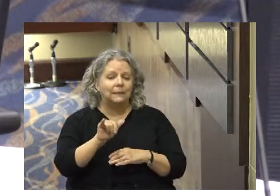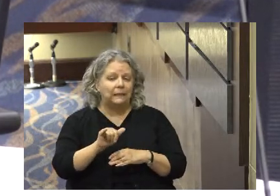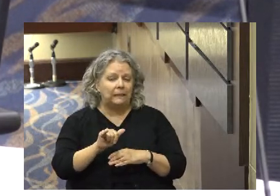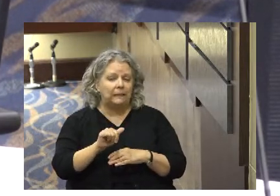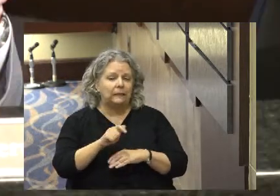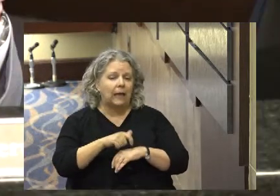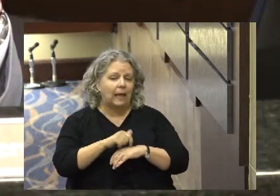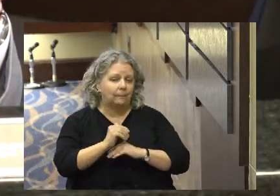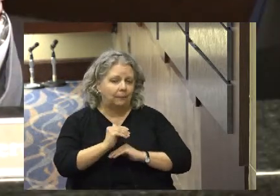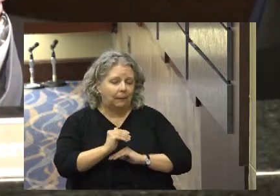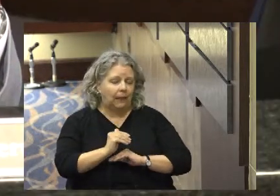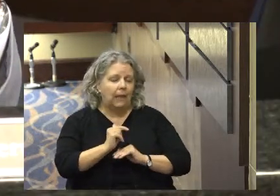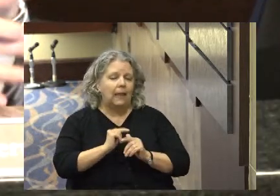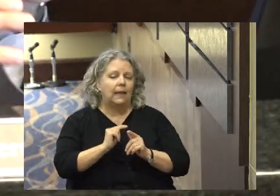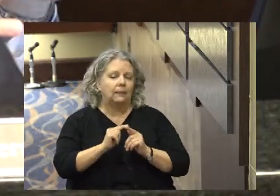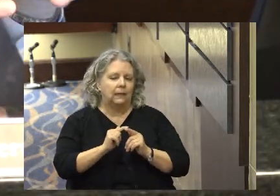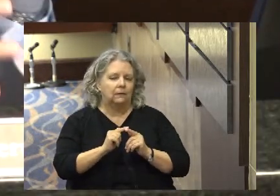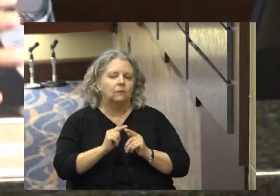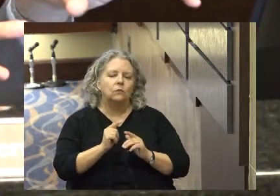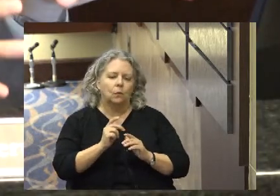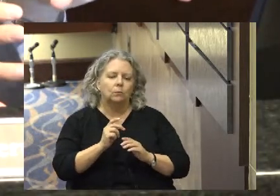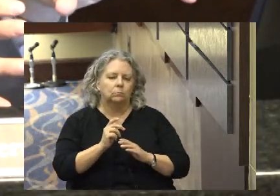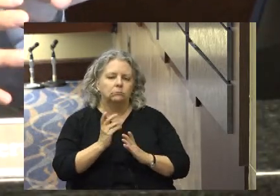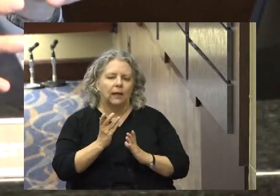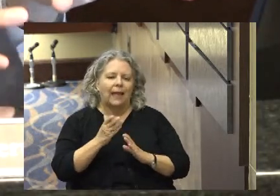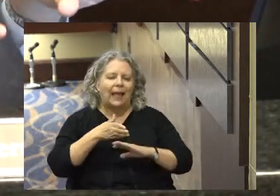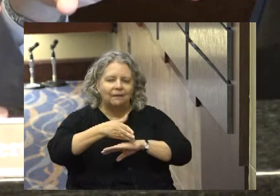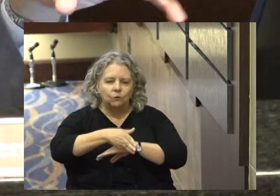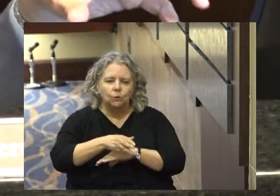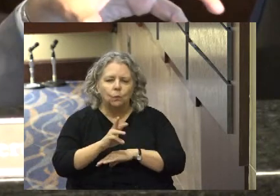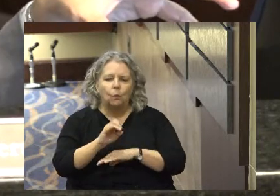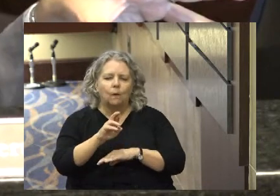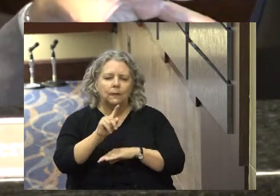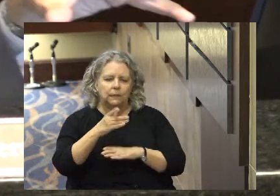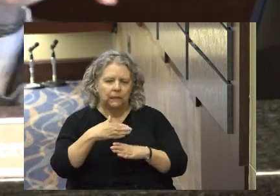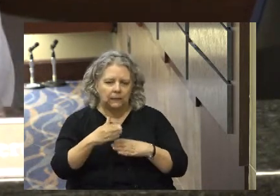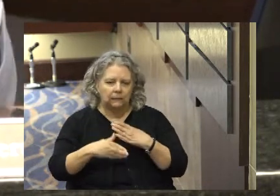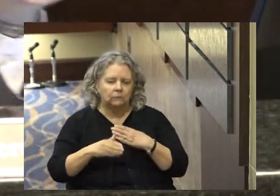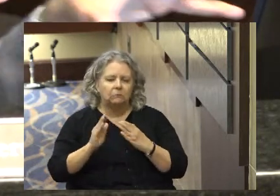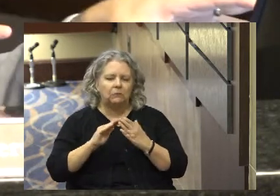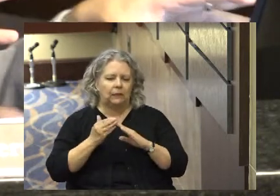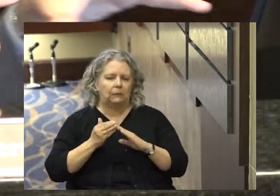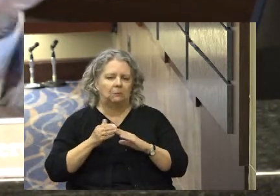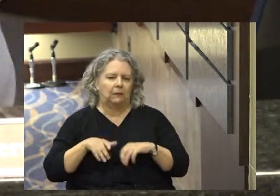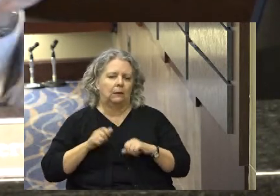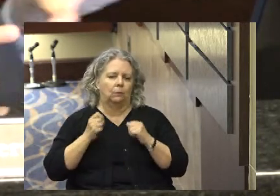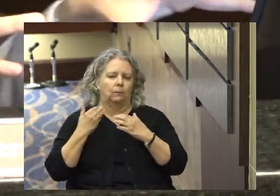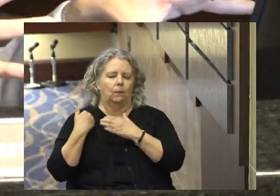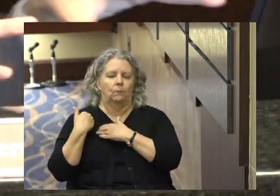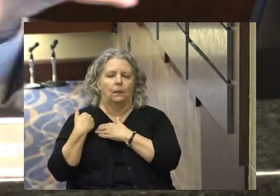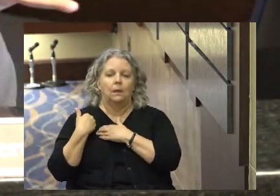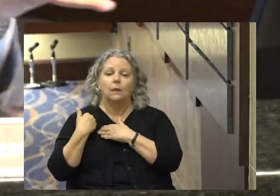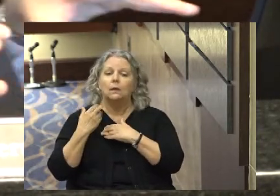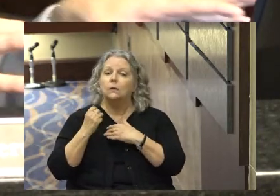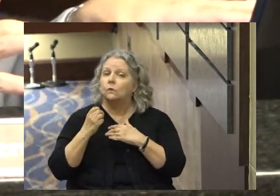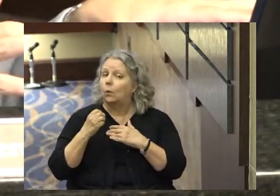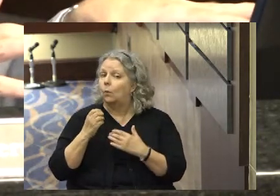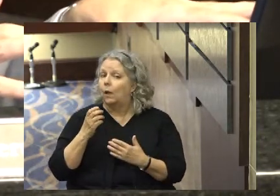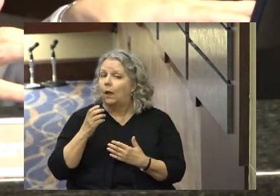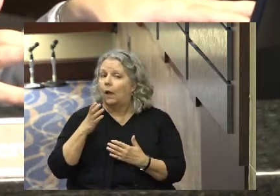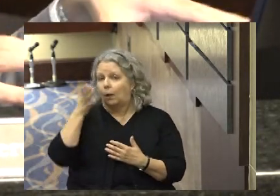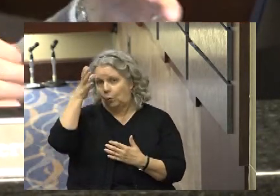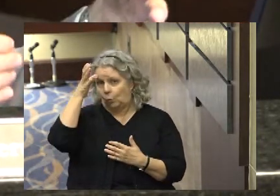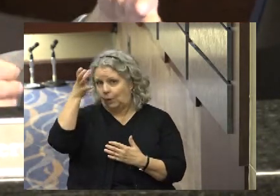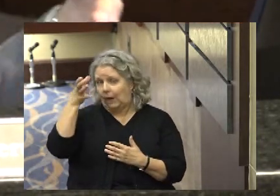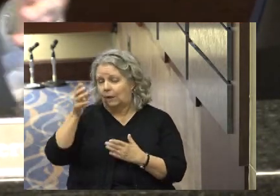that. And that's, right now, the only kind of input there is there's some kind of creative Waco input on what that will look